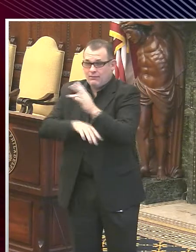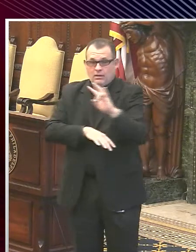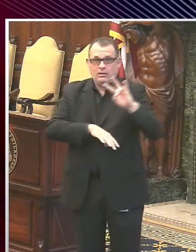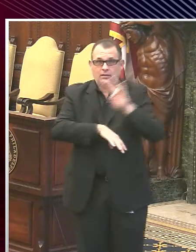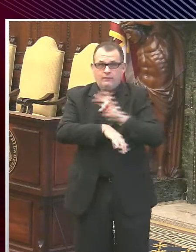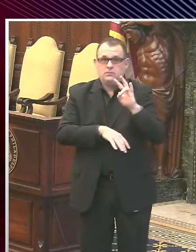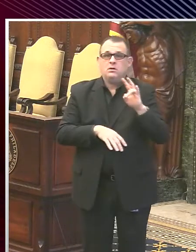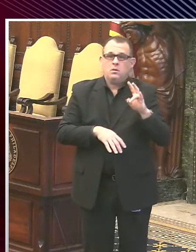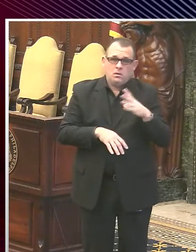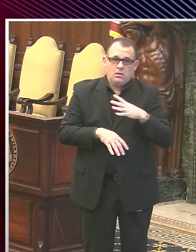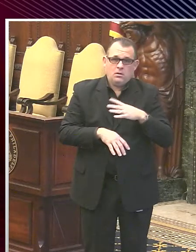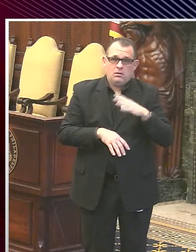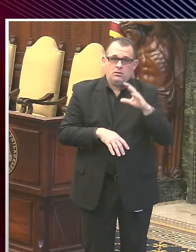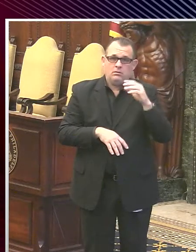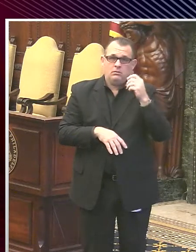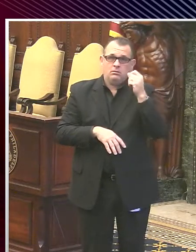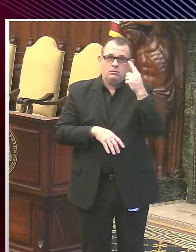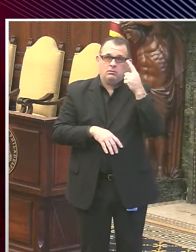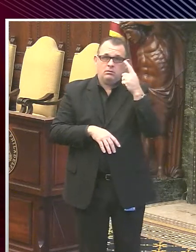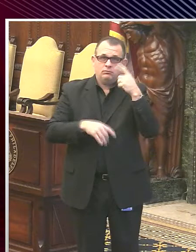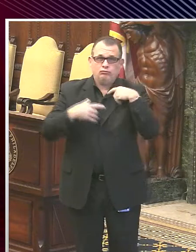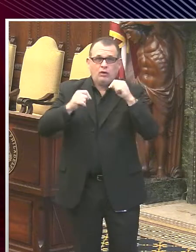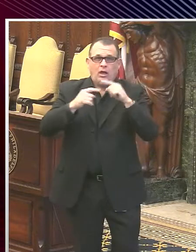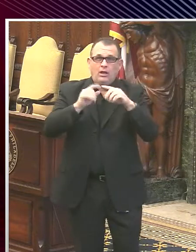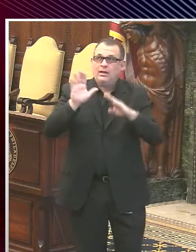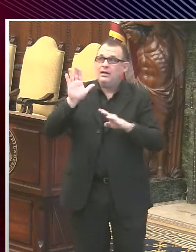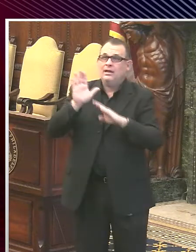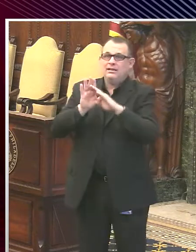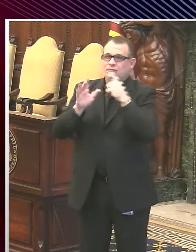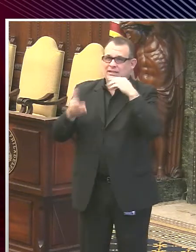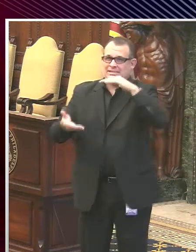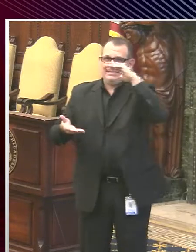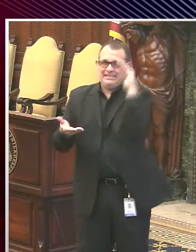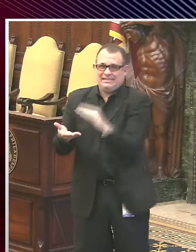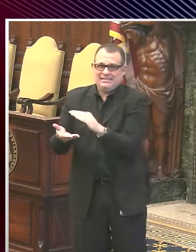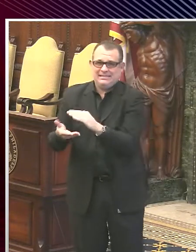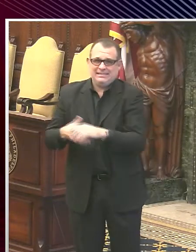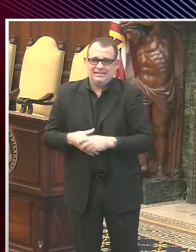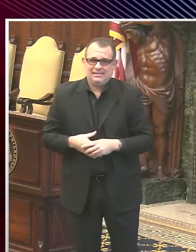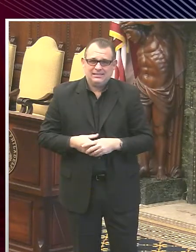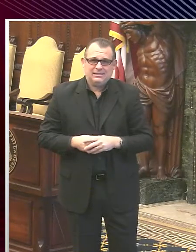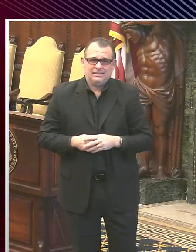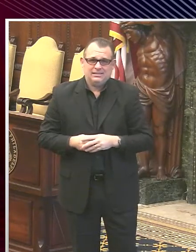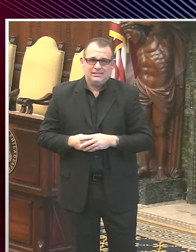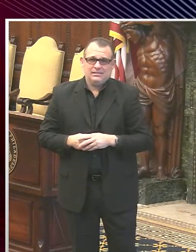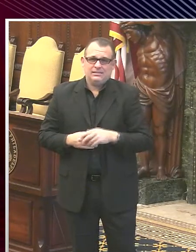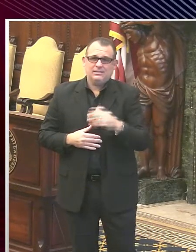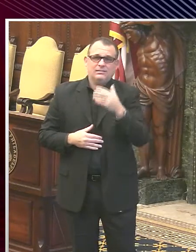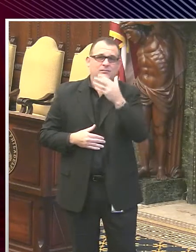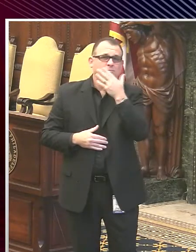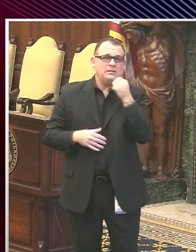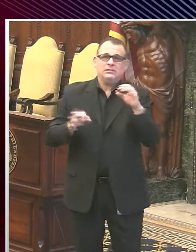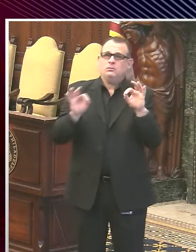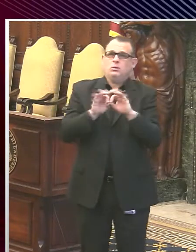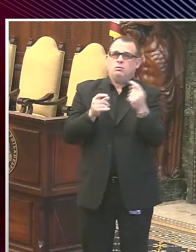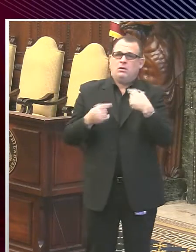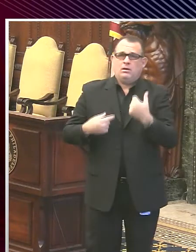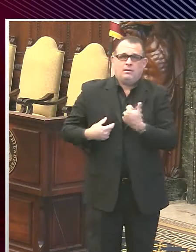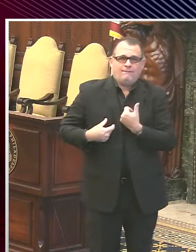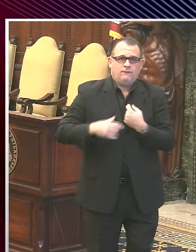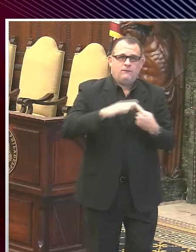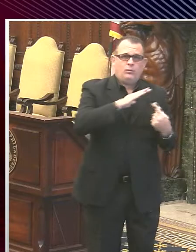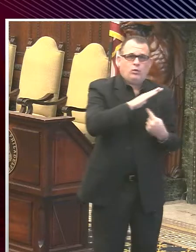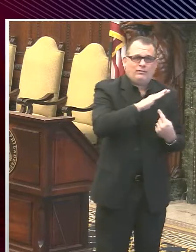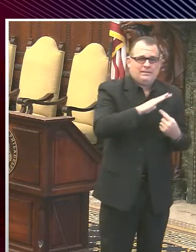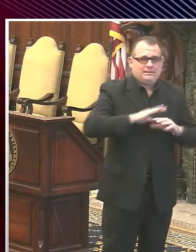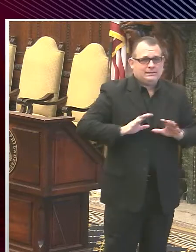and self-quarantining is a crucial way that anyone who's been exposed can help to accomplish. On a different safety-related